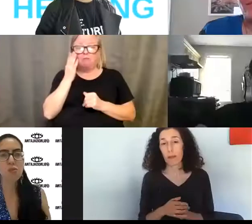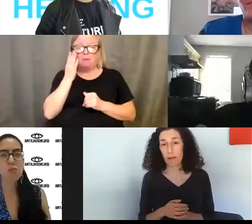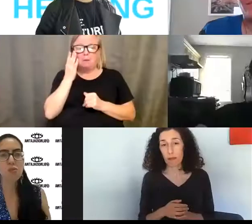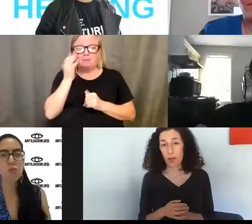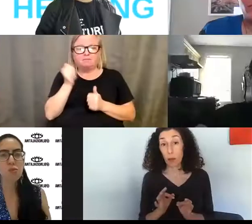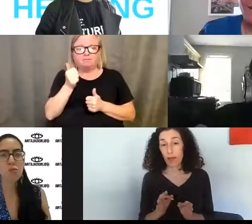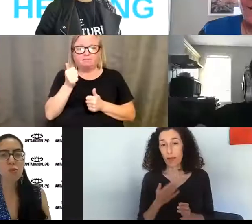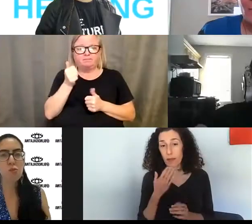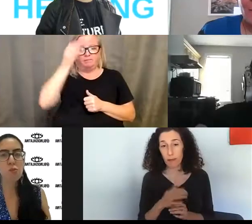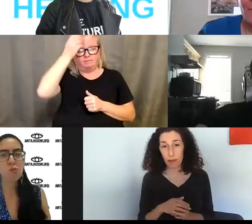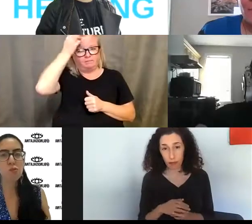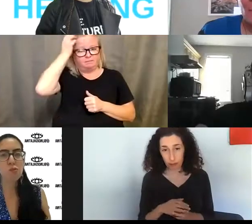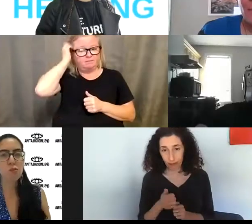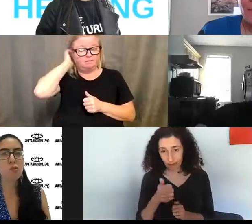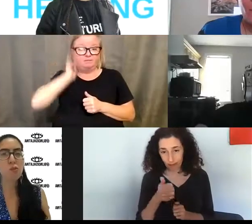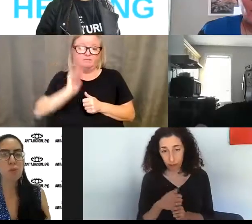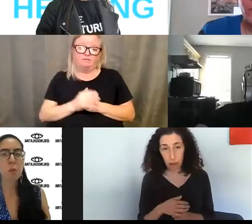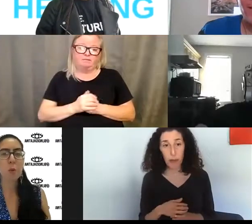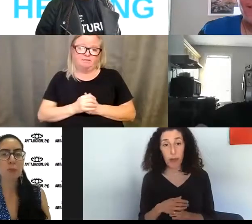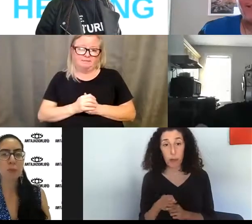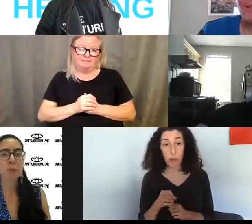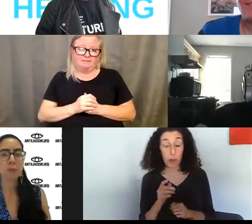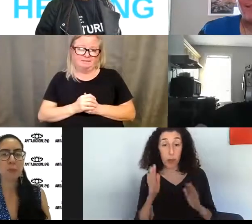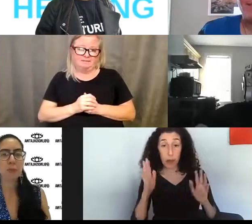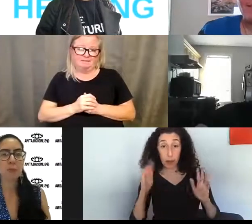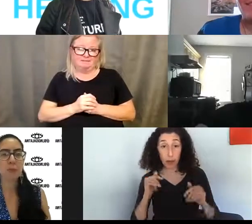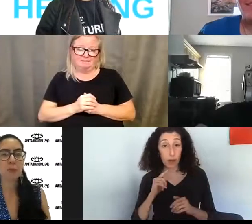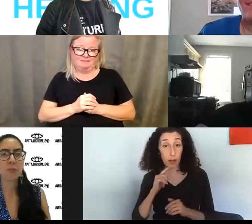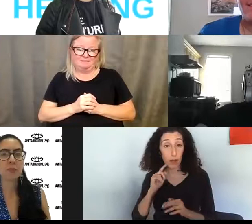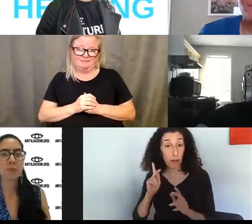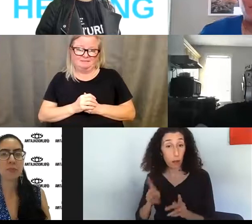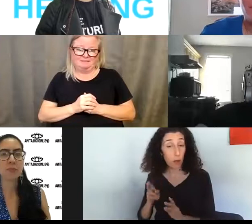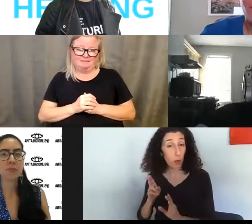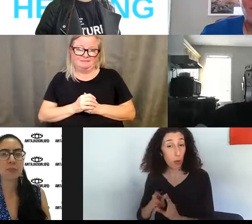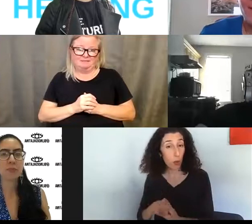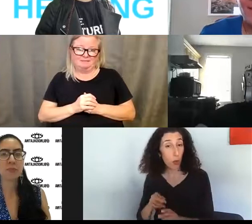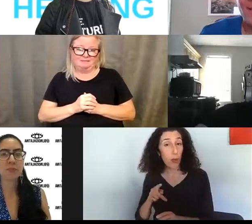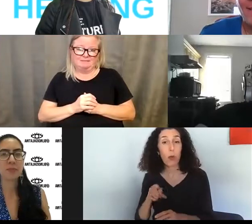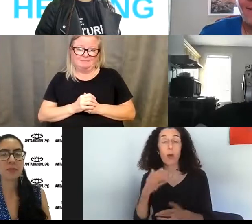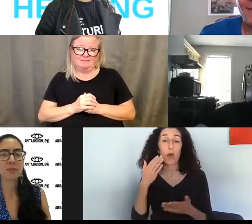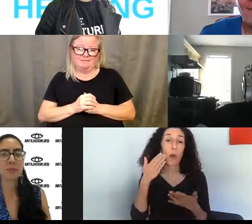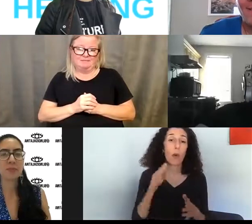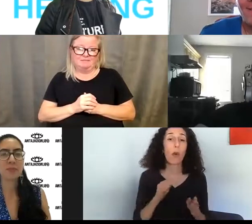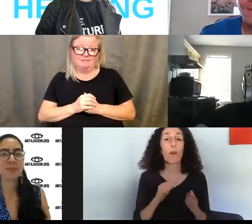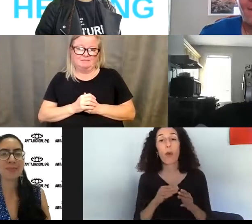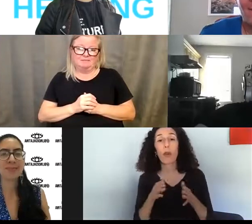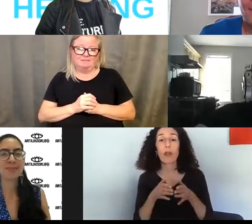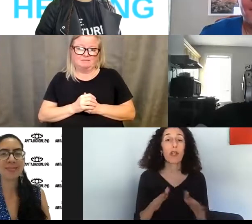treat in terms of like what they have to offer. We've heard it before and we're just so excited they're here.